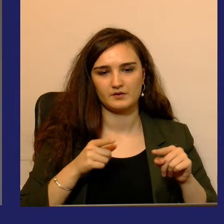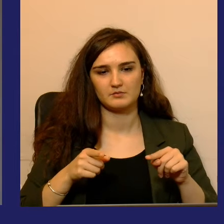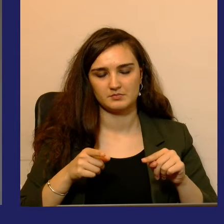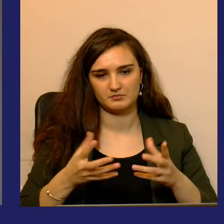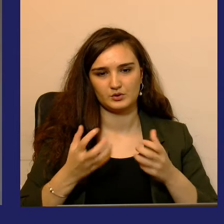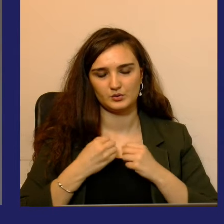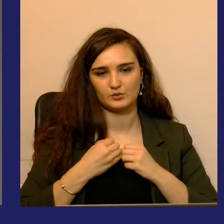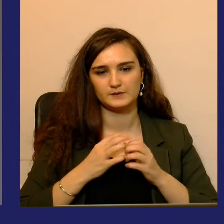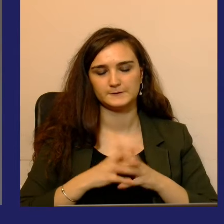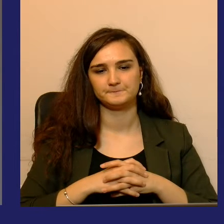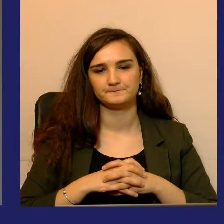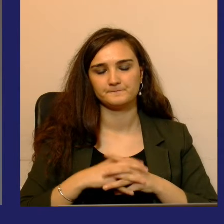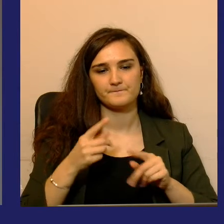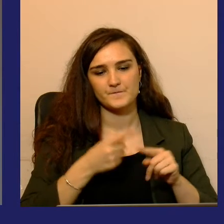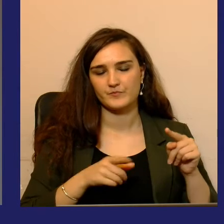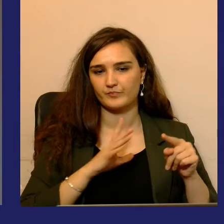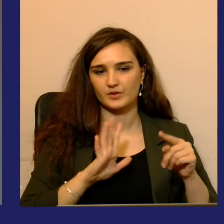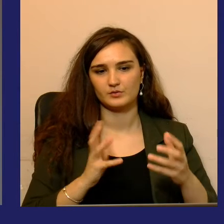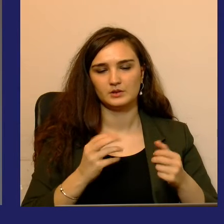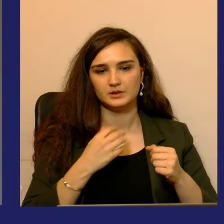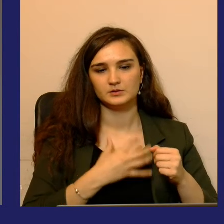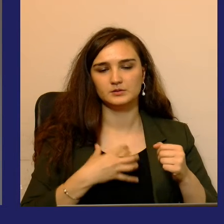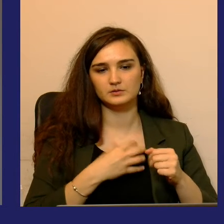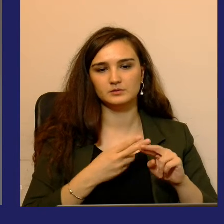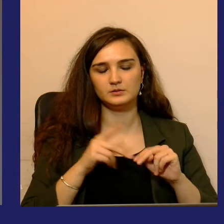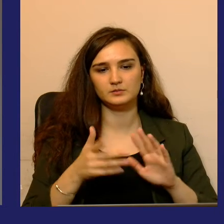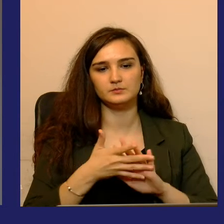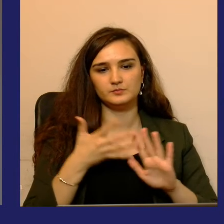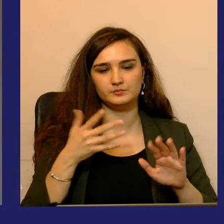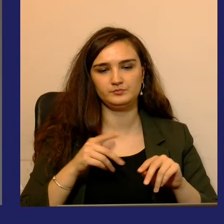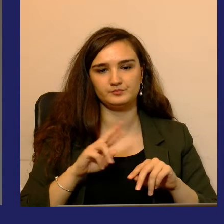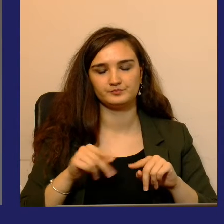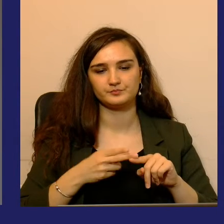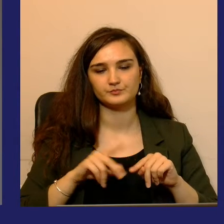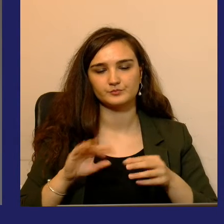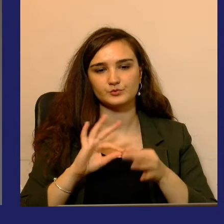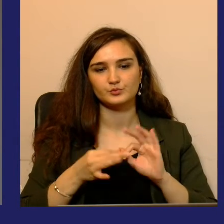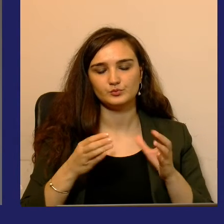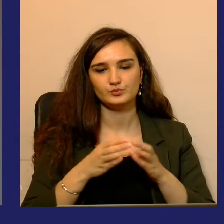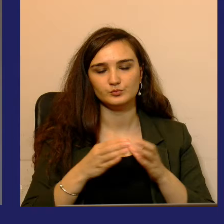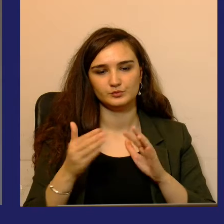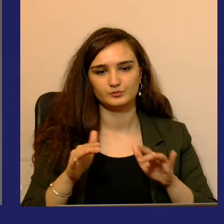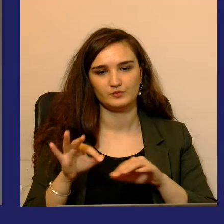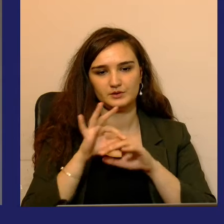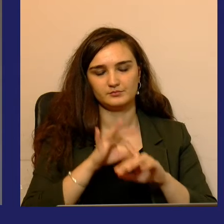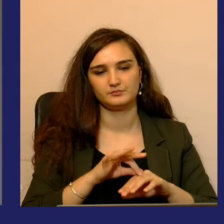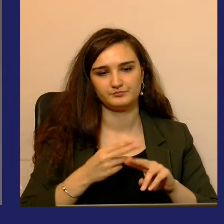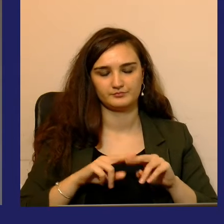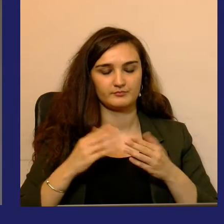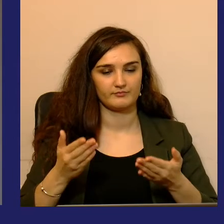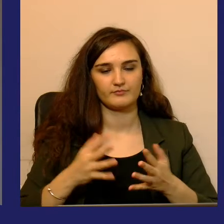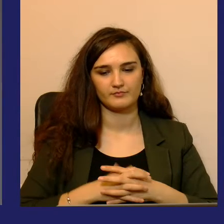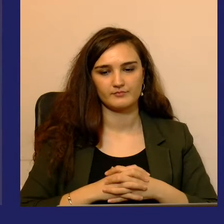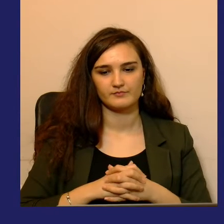analyze it and highlight some of the problems, I think the better we're at. And we're seeing real innovation, which I think is positive and